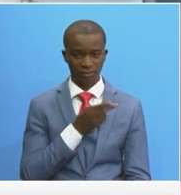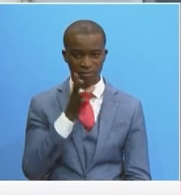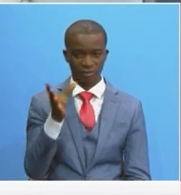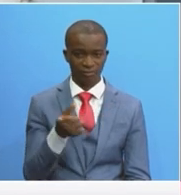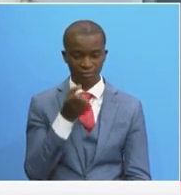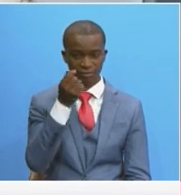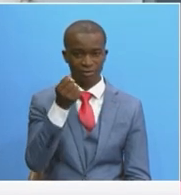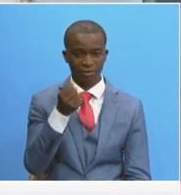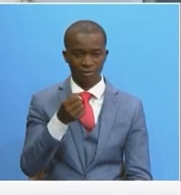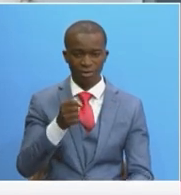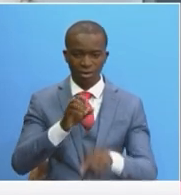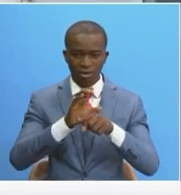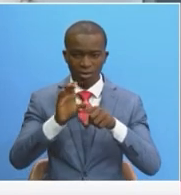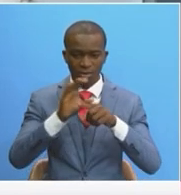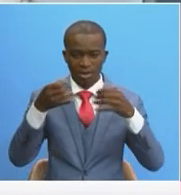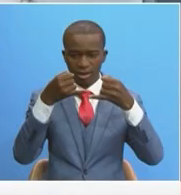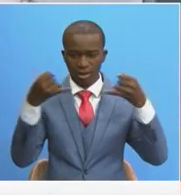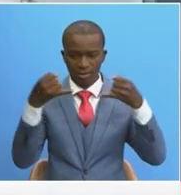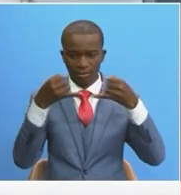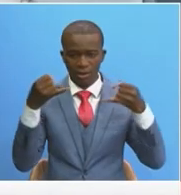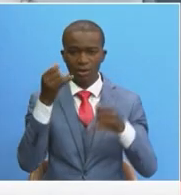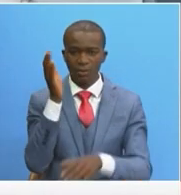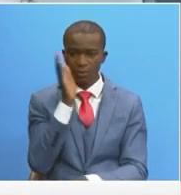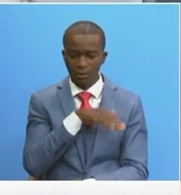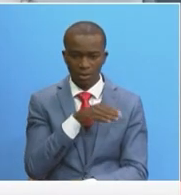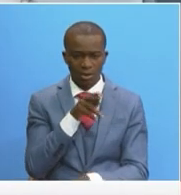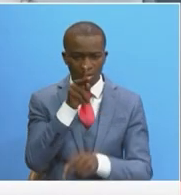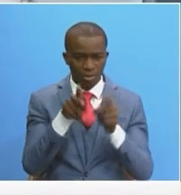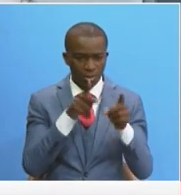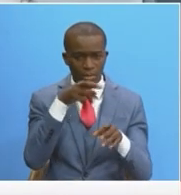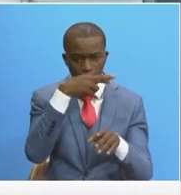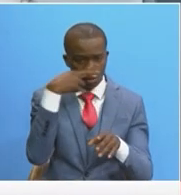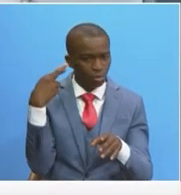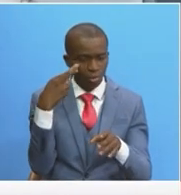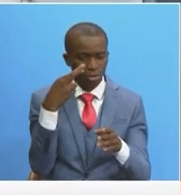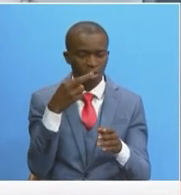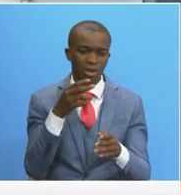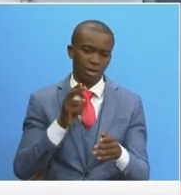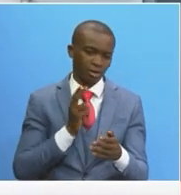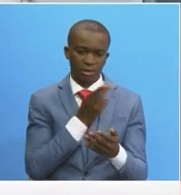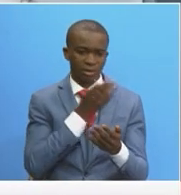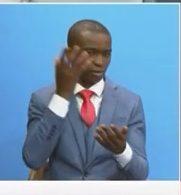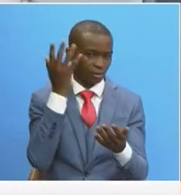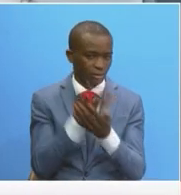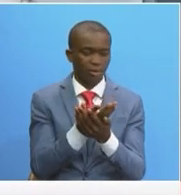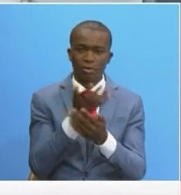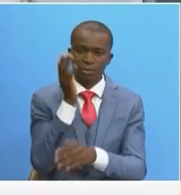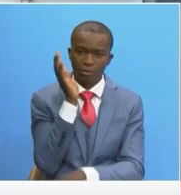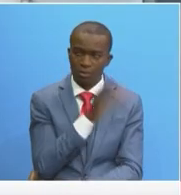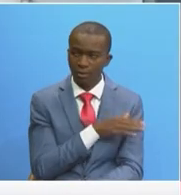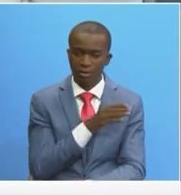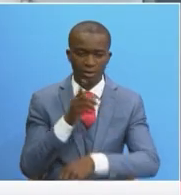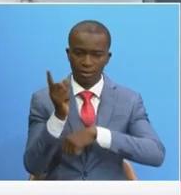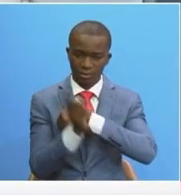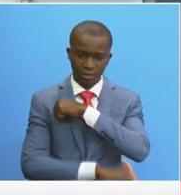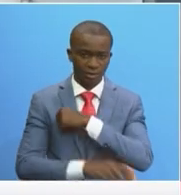of our assets, are apprehended and brought to book. As we are seated here,